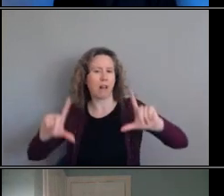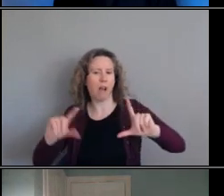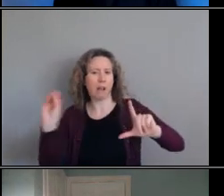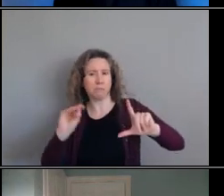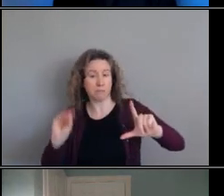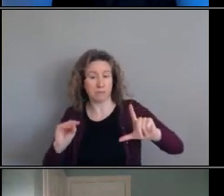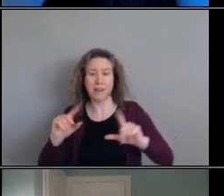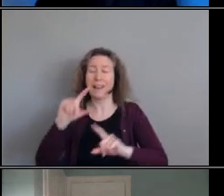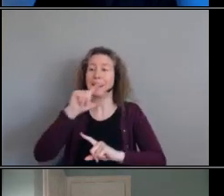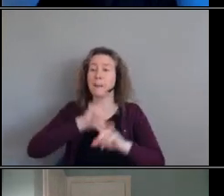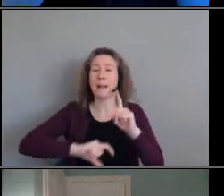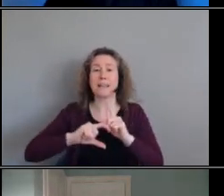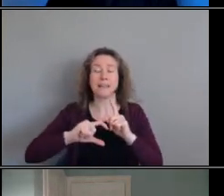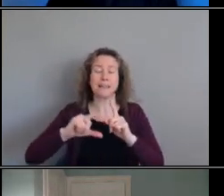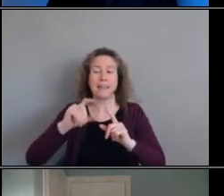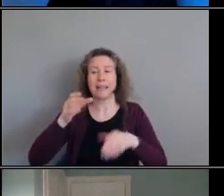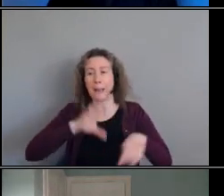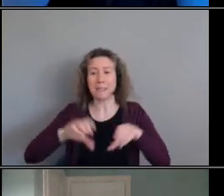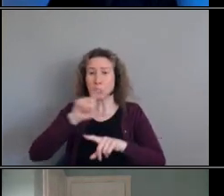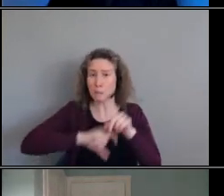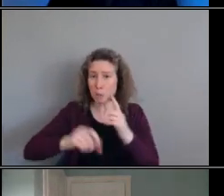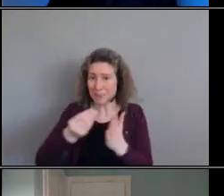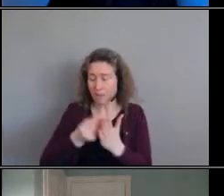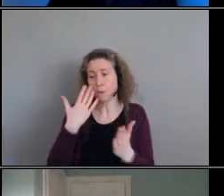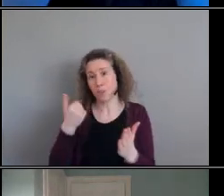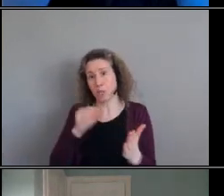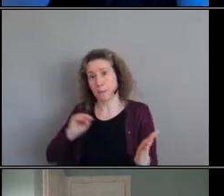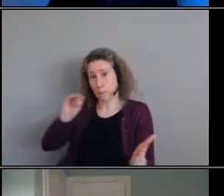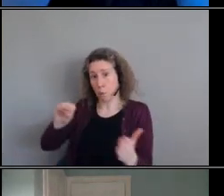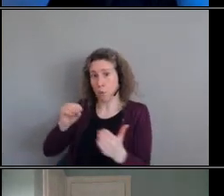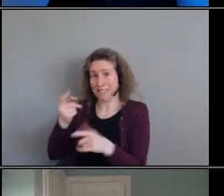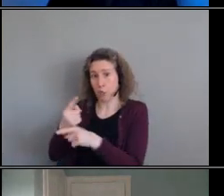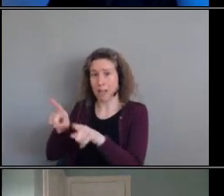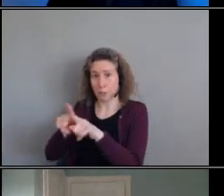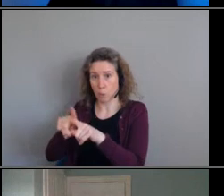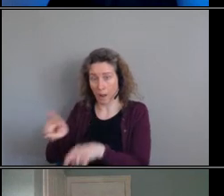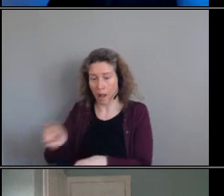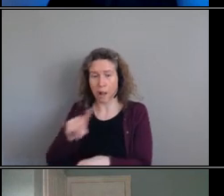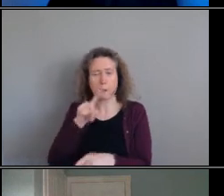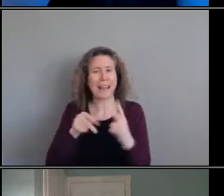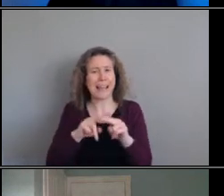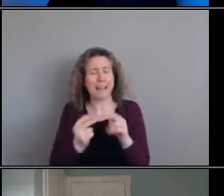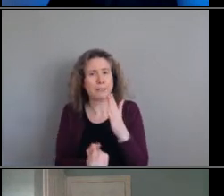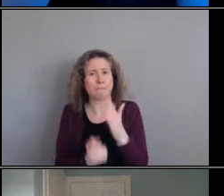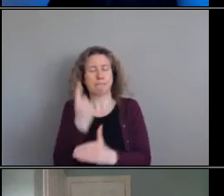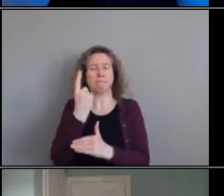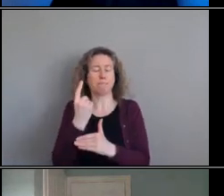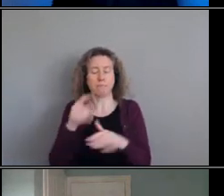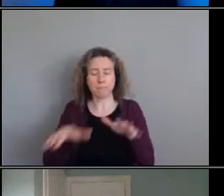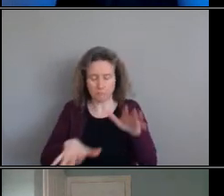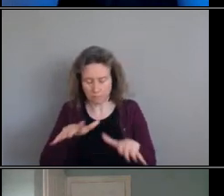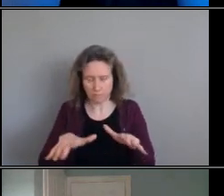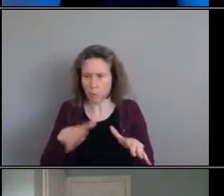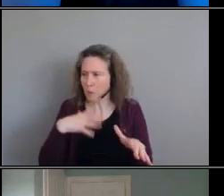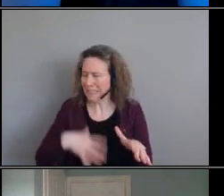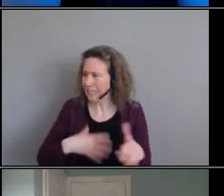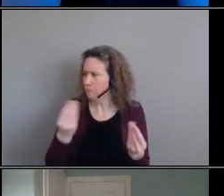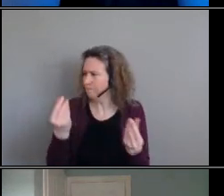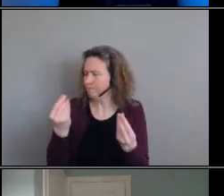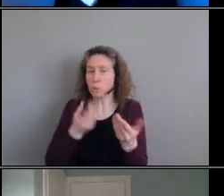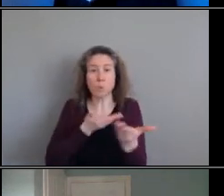Chemists Community Fund is a link that we've just shared in the chat. But if you do find yourself in the need of a conversation,